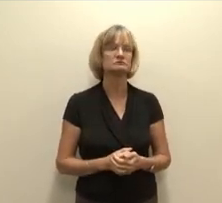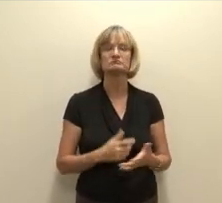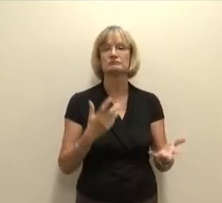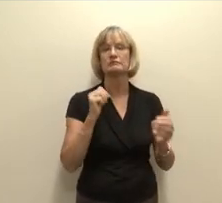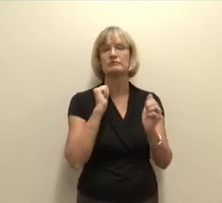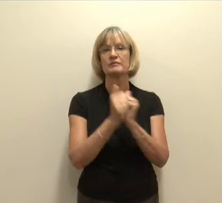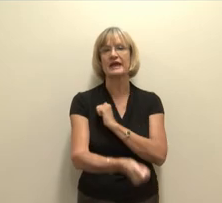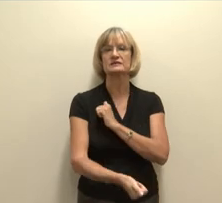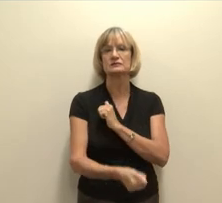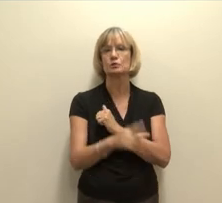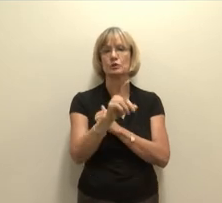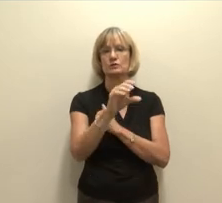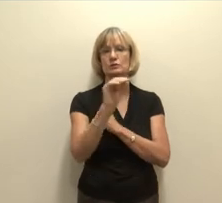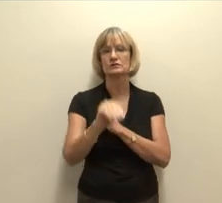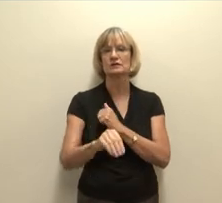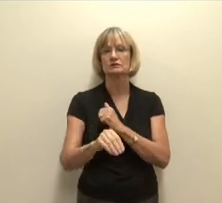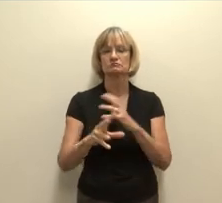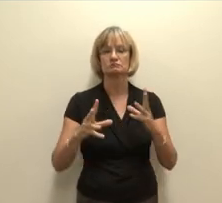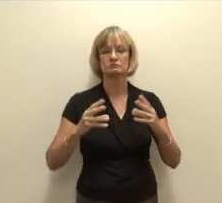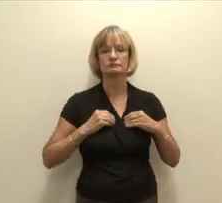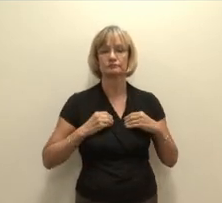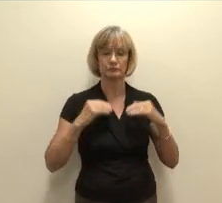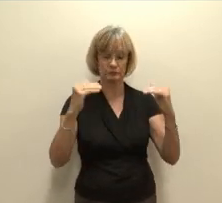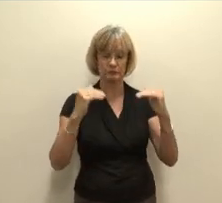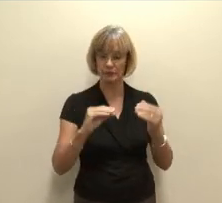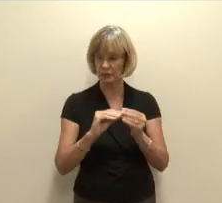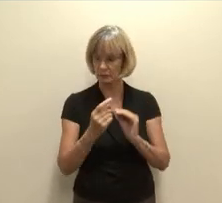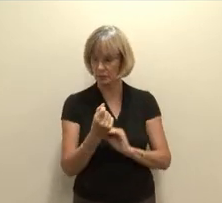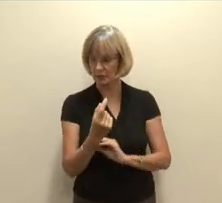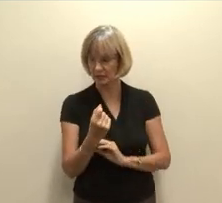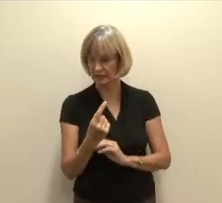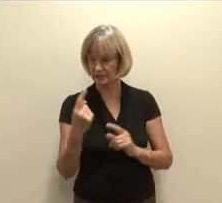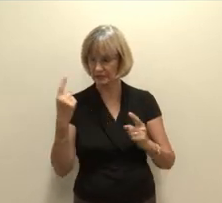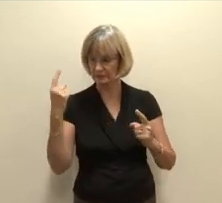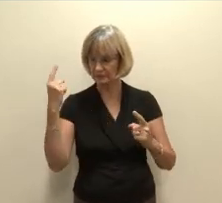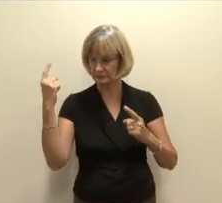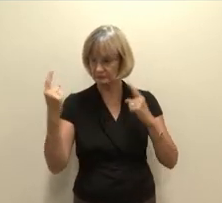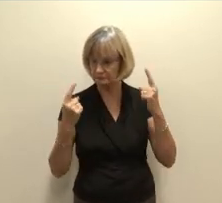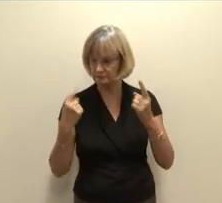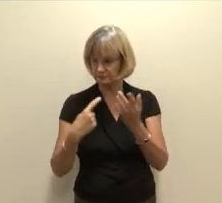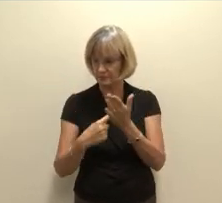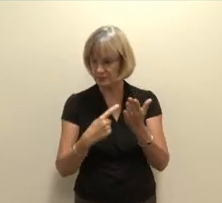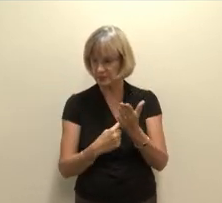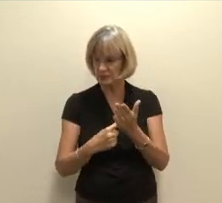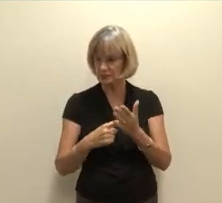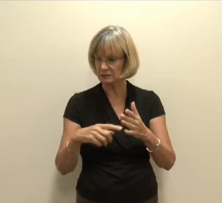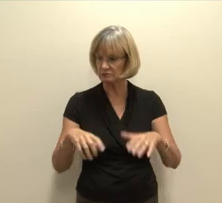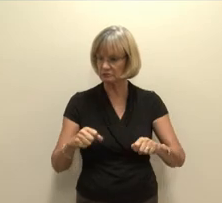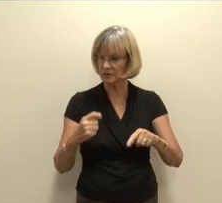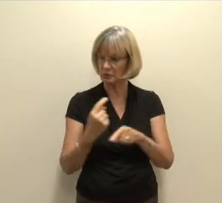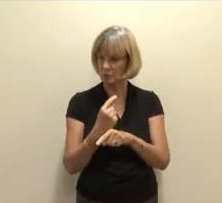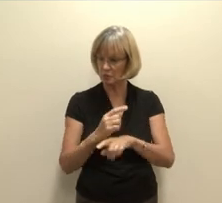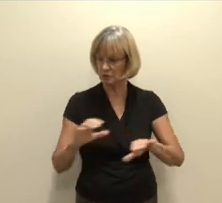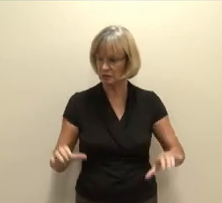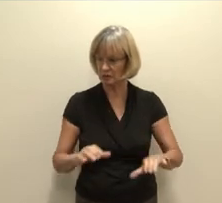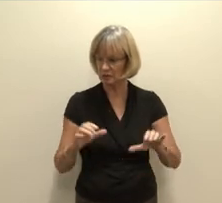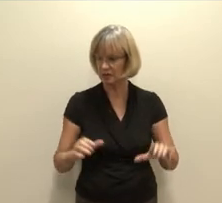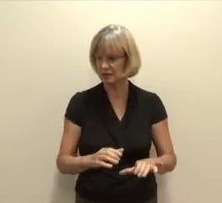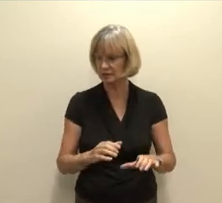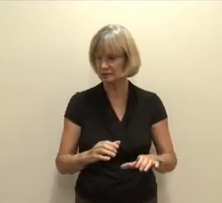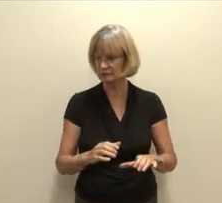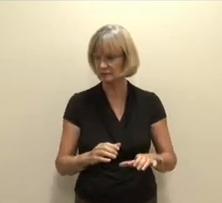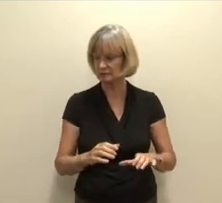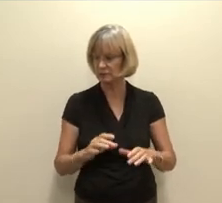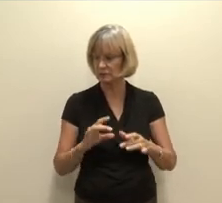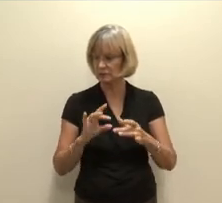passes unanimously. And item 11, consider, discuss, and take appropriate action regarding a resolution adopting the tax rate